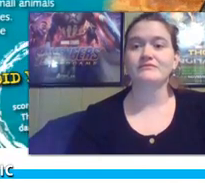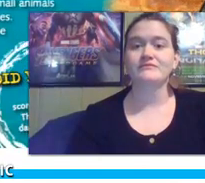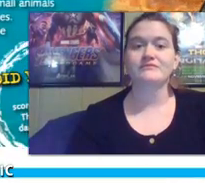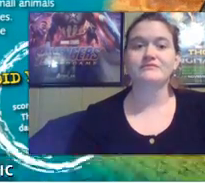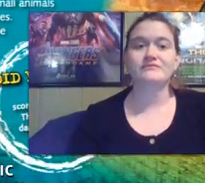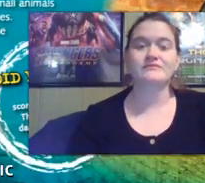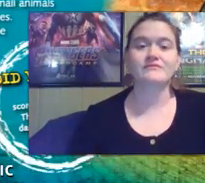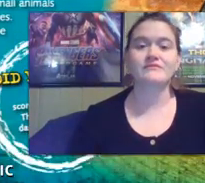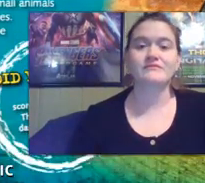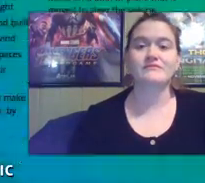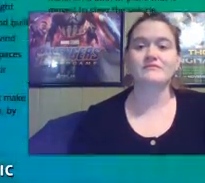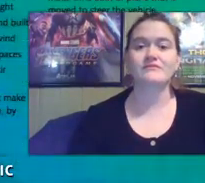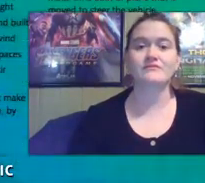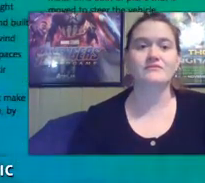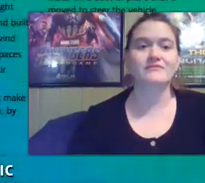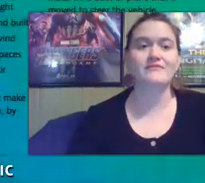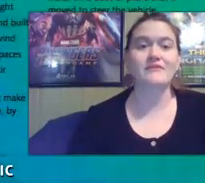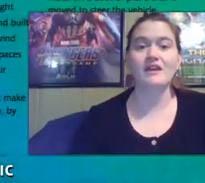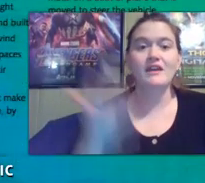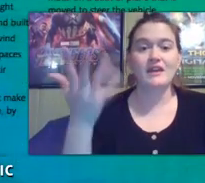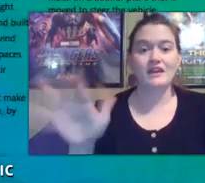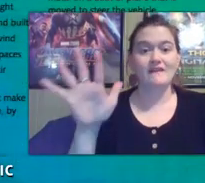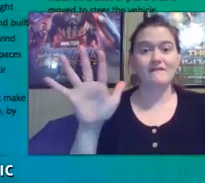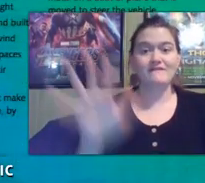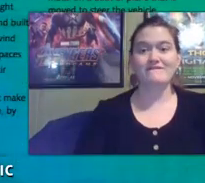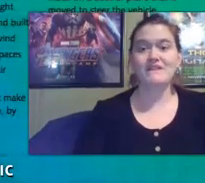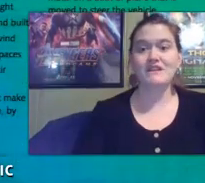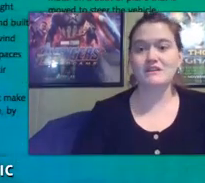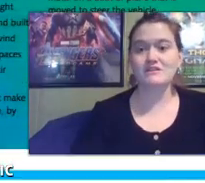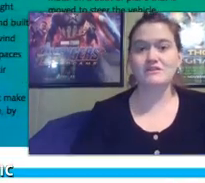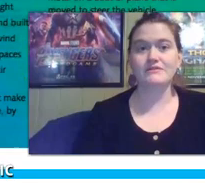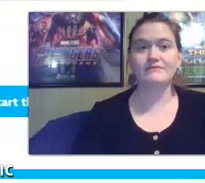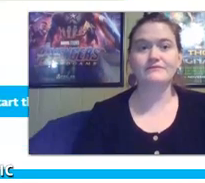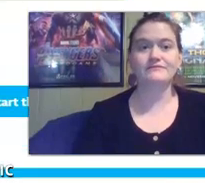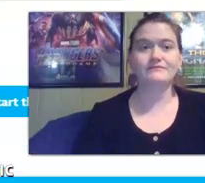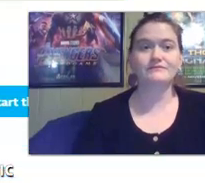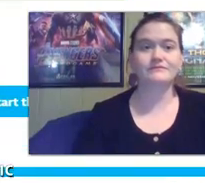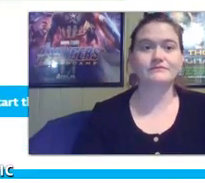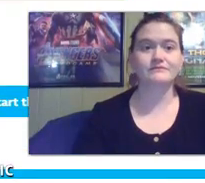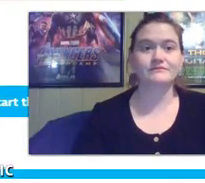Finished.